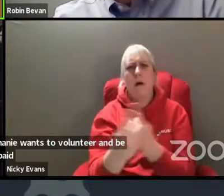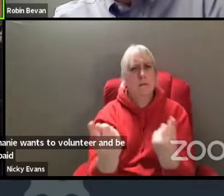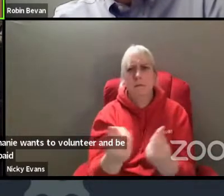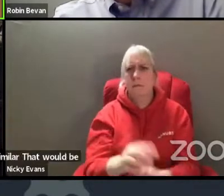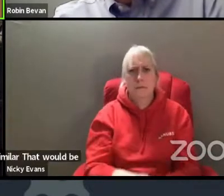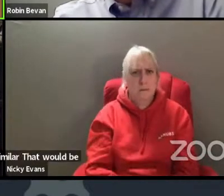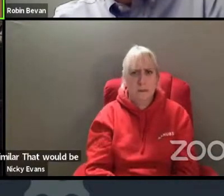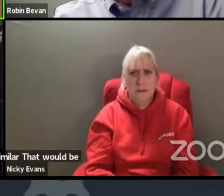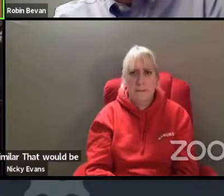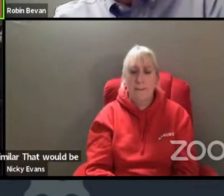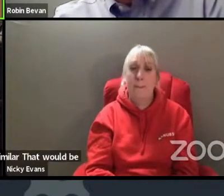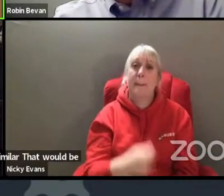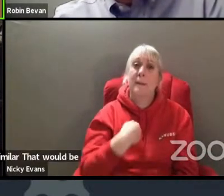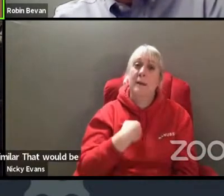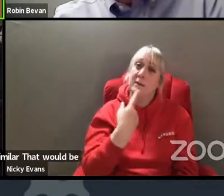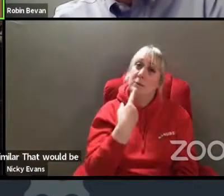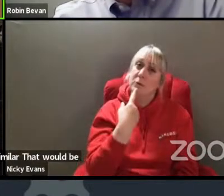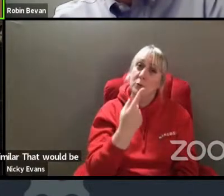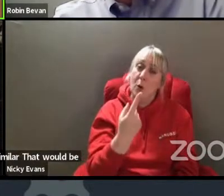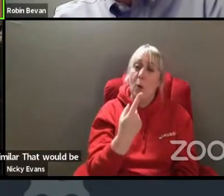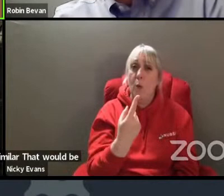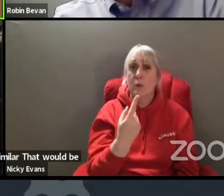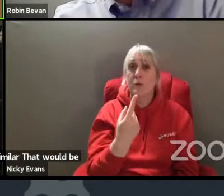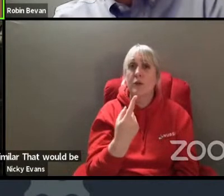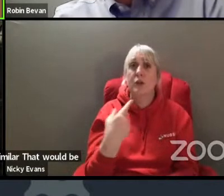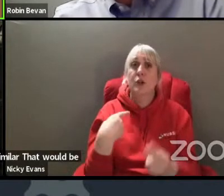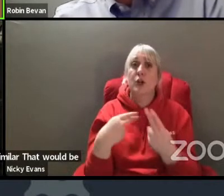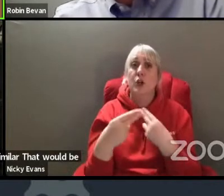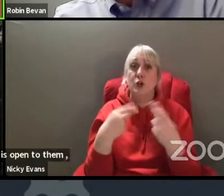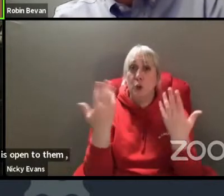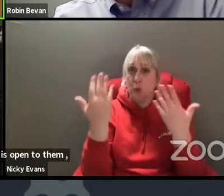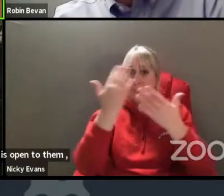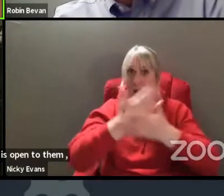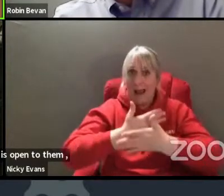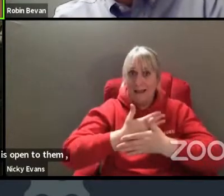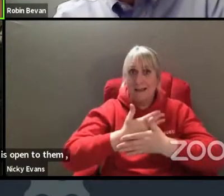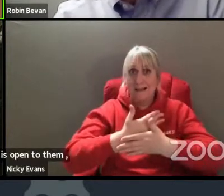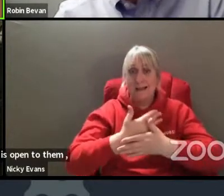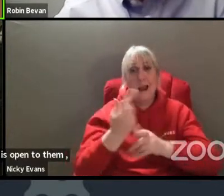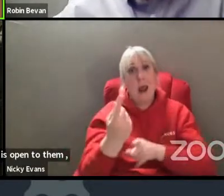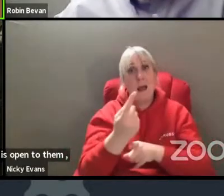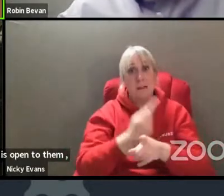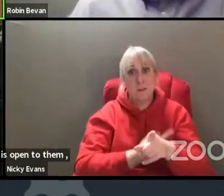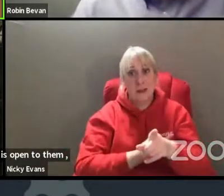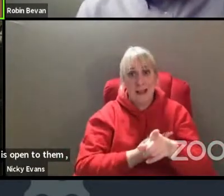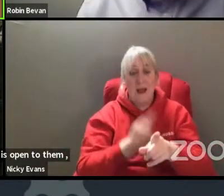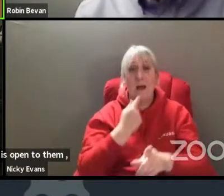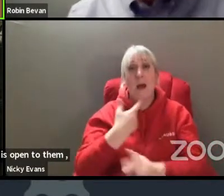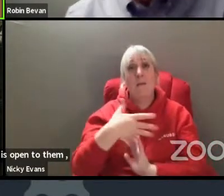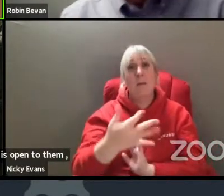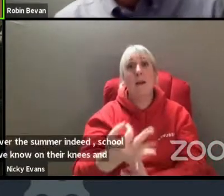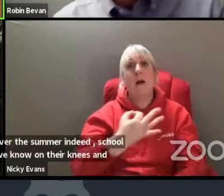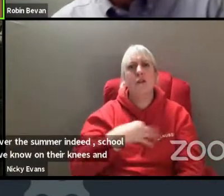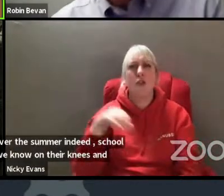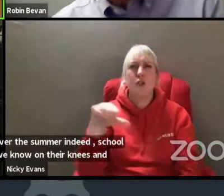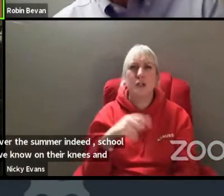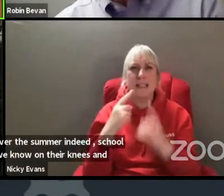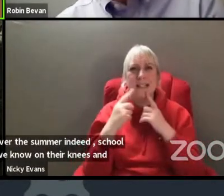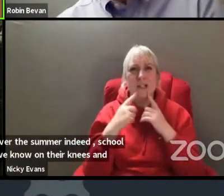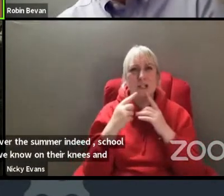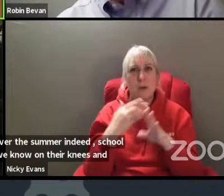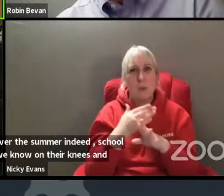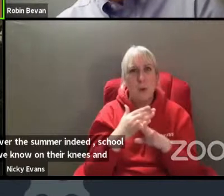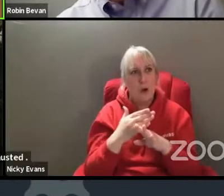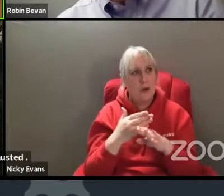said on Newsnight to Michael Wilshaw last week, when I was asked, should teachers be working weekends? And I said,